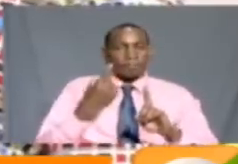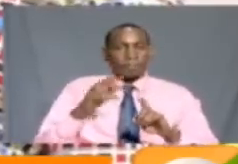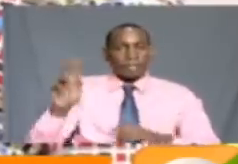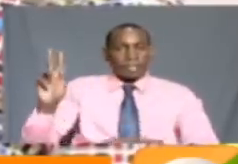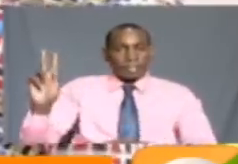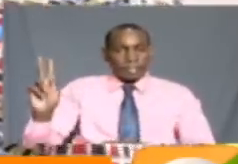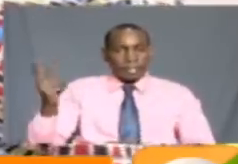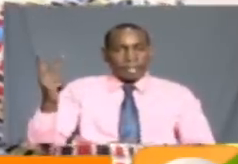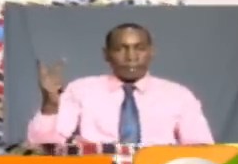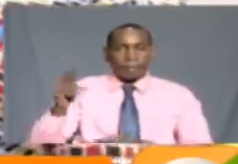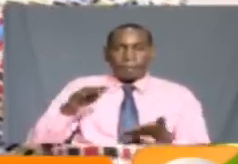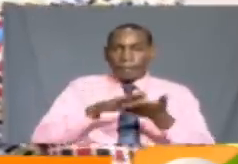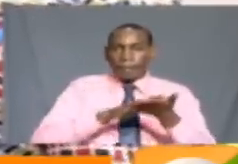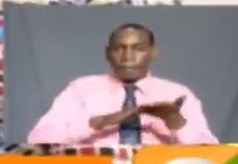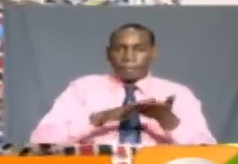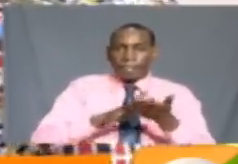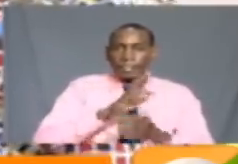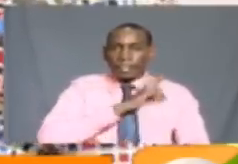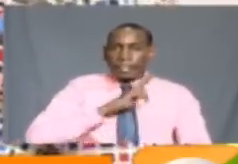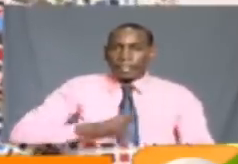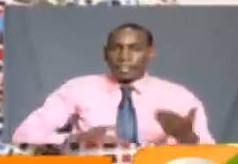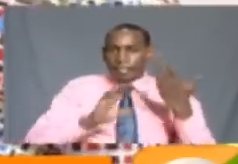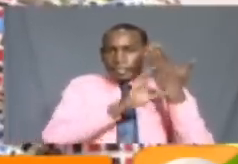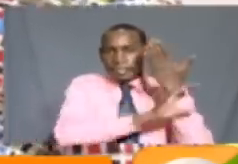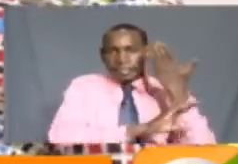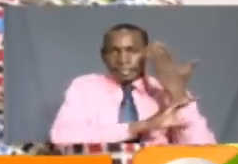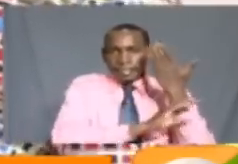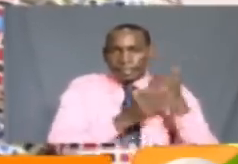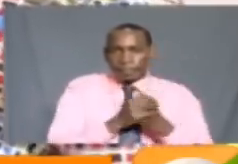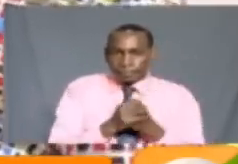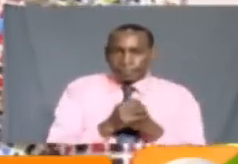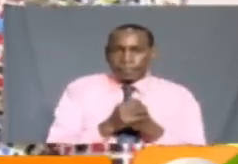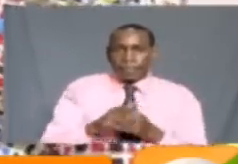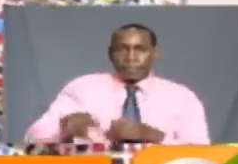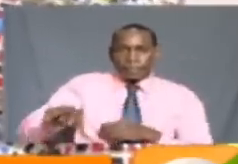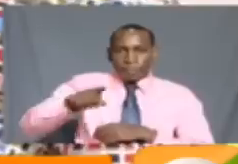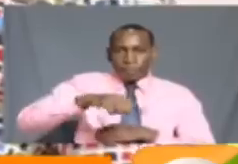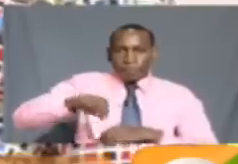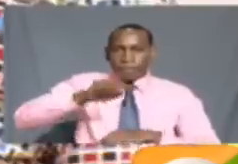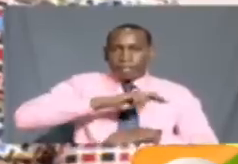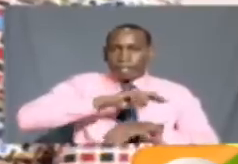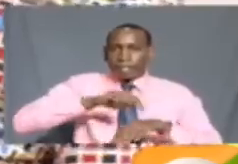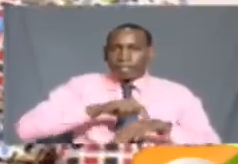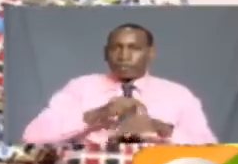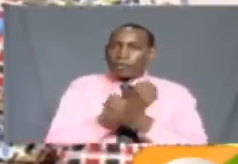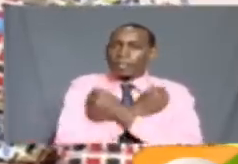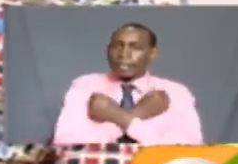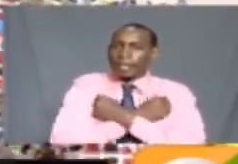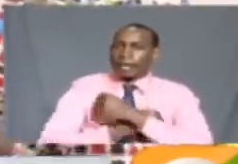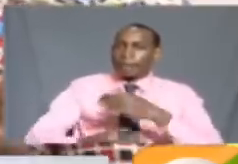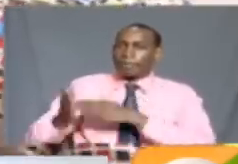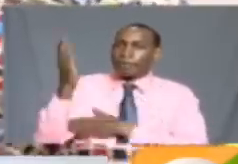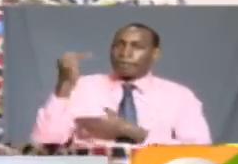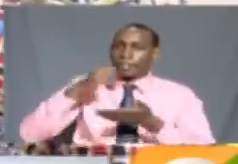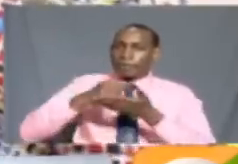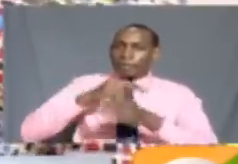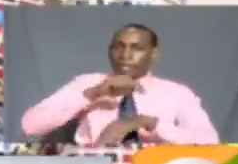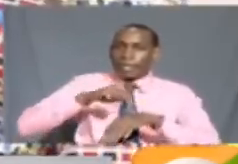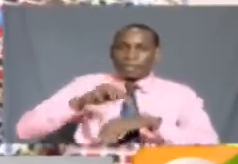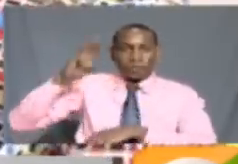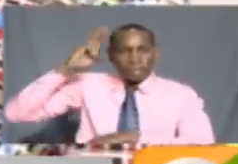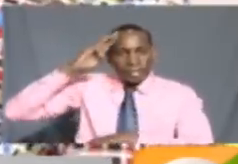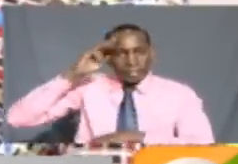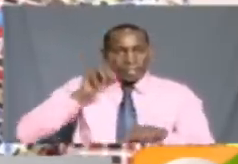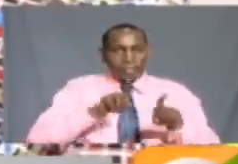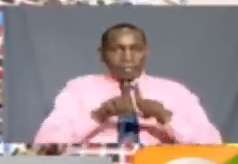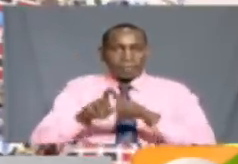Kenya is basically a religious country. We are a nation that is God-loving. This is captured in our national anthem. It's